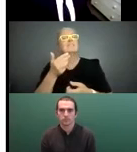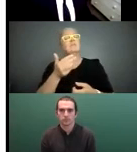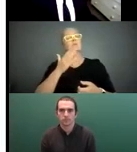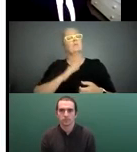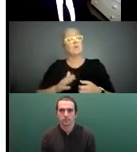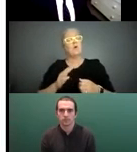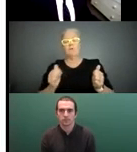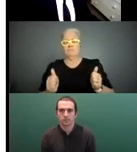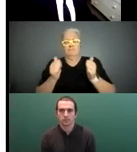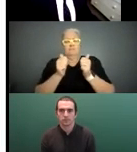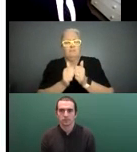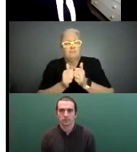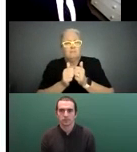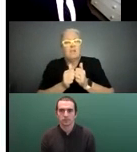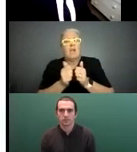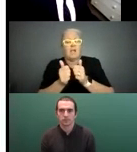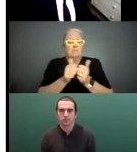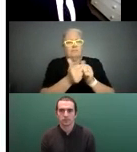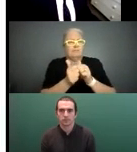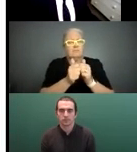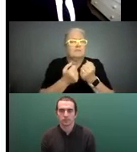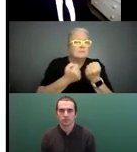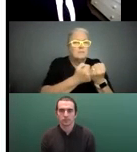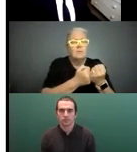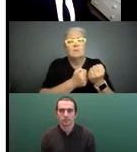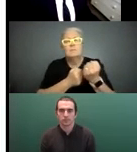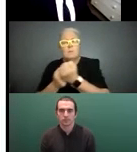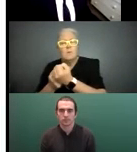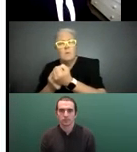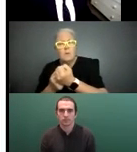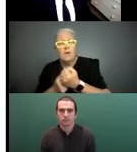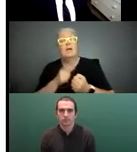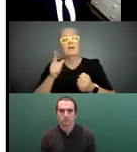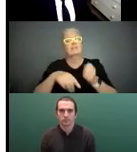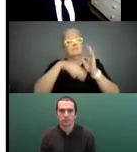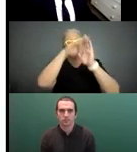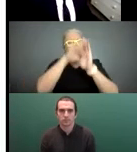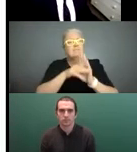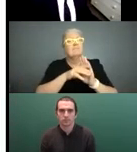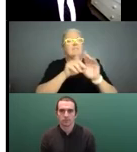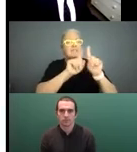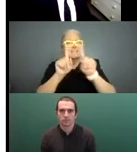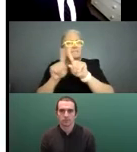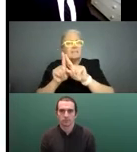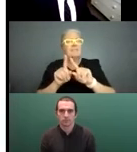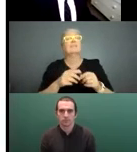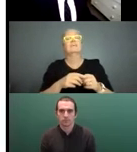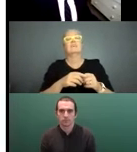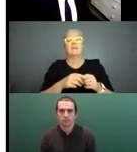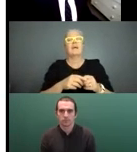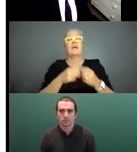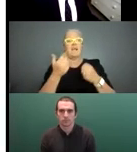peer support, anti-bias curriculum, challenging the oppressions that people are up